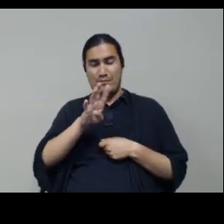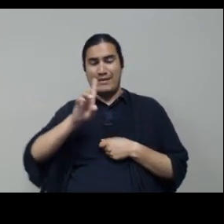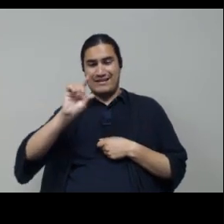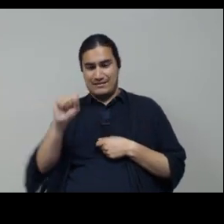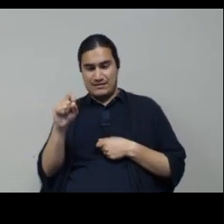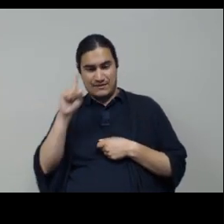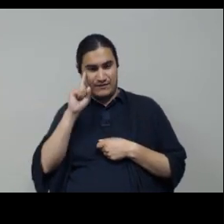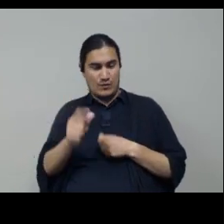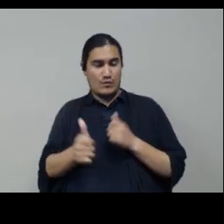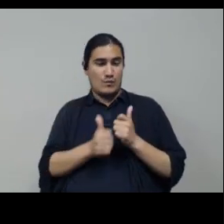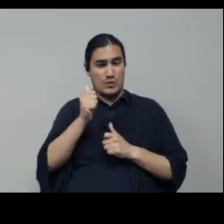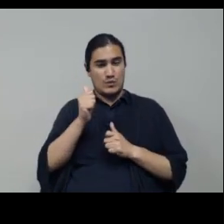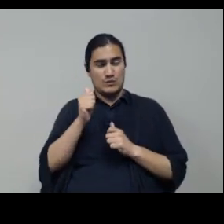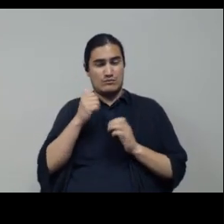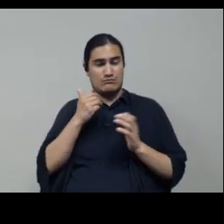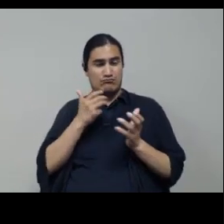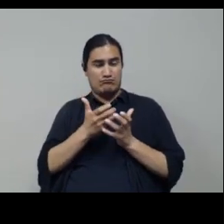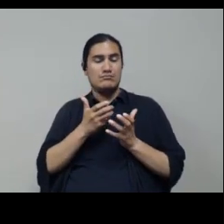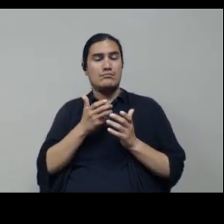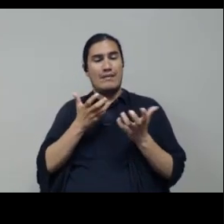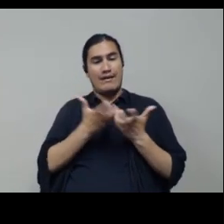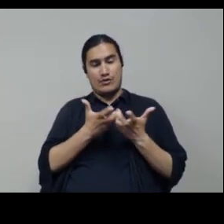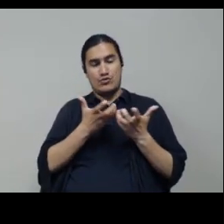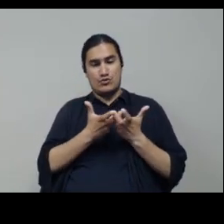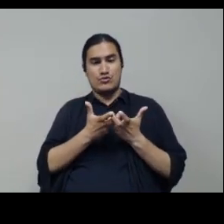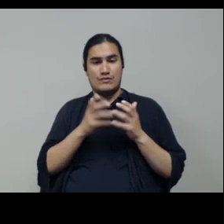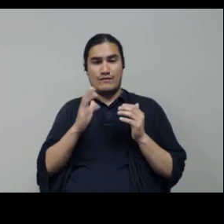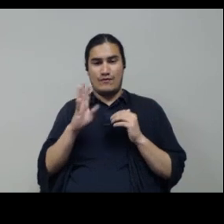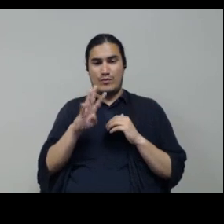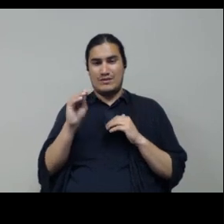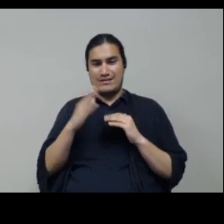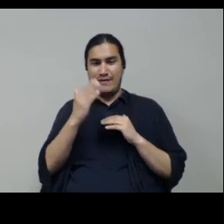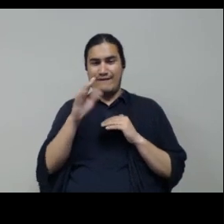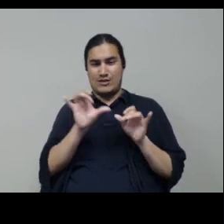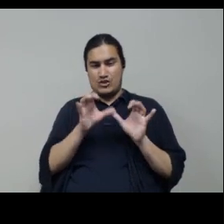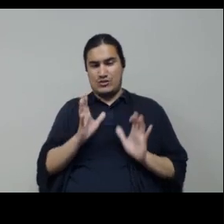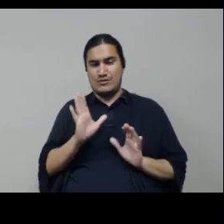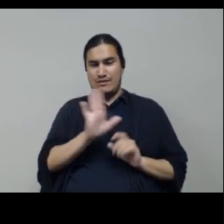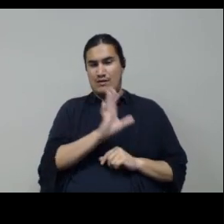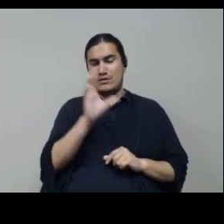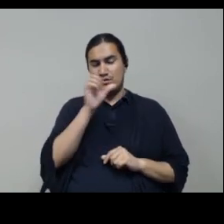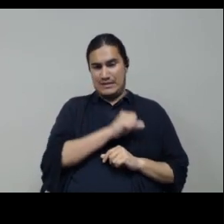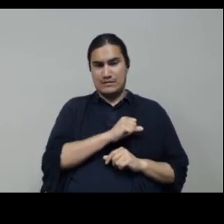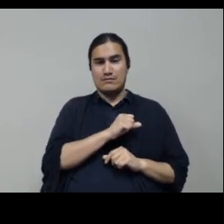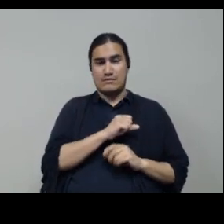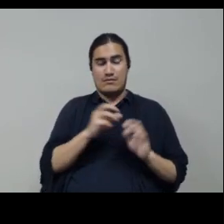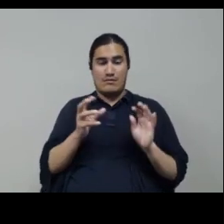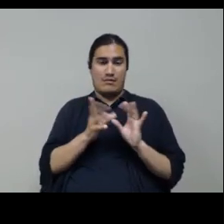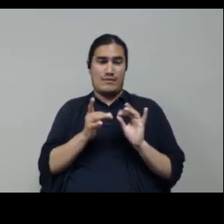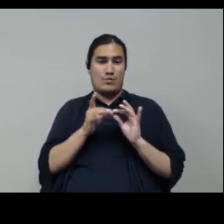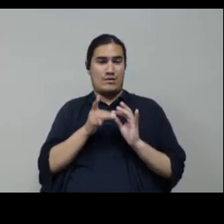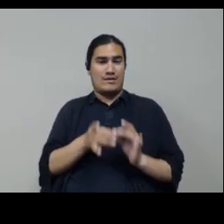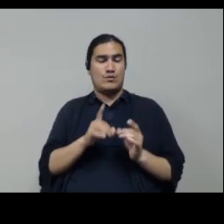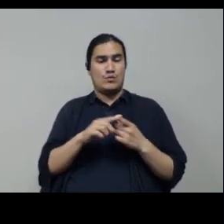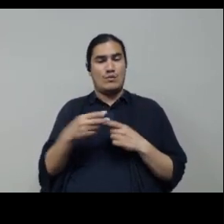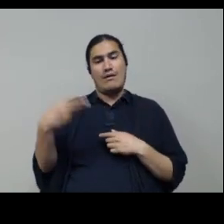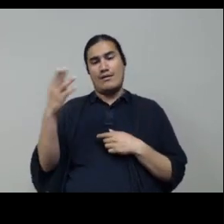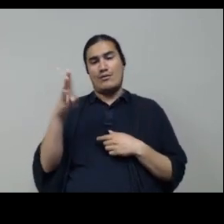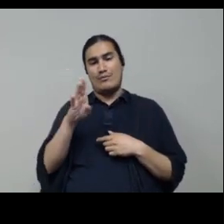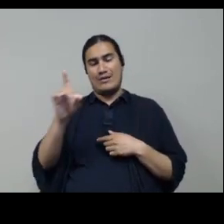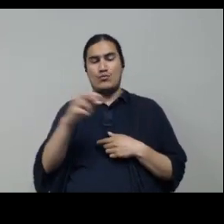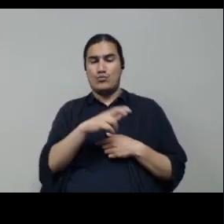eligible bidder was 42% above the engineer's estimate. 3 bidders were contacted, and common themes related to their higher bids were